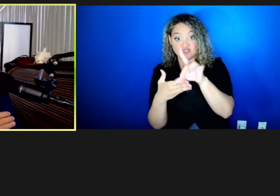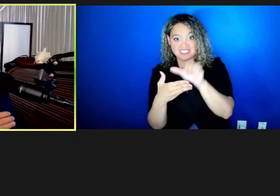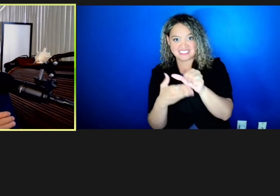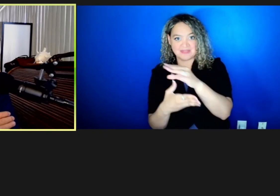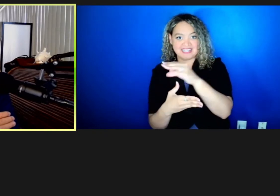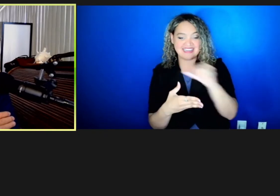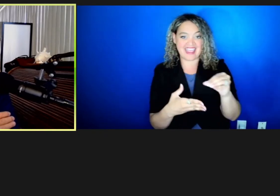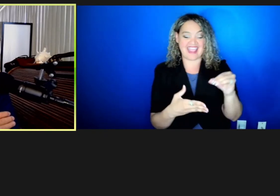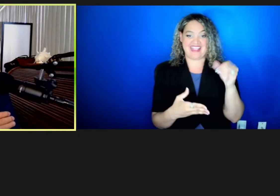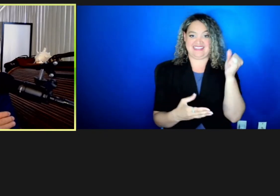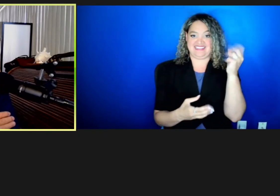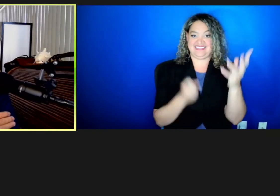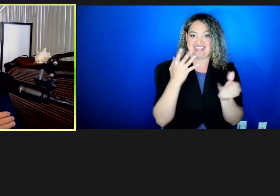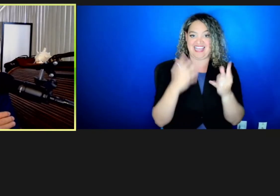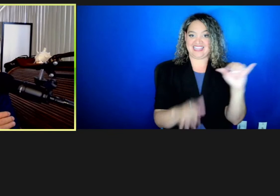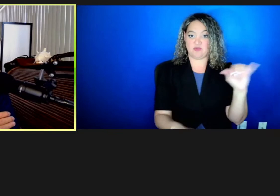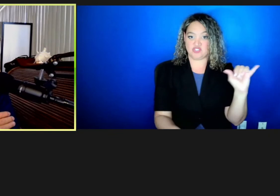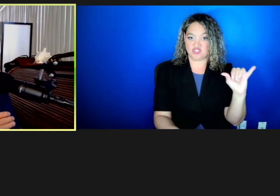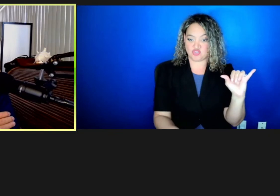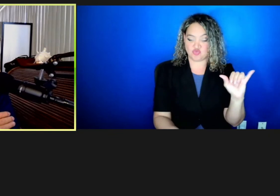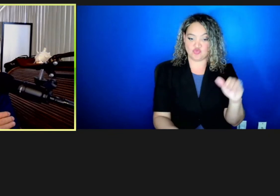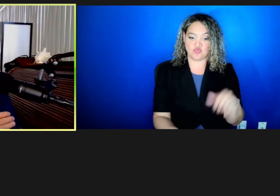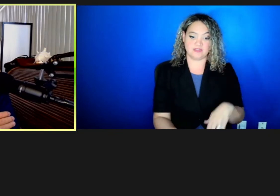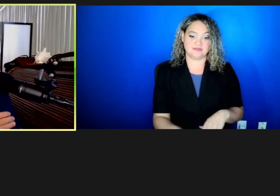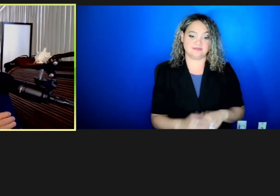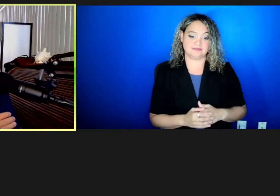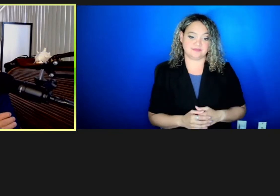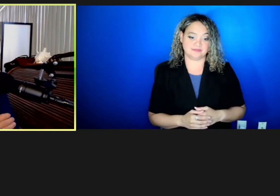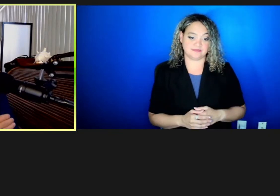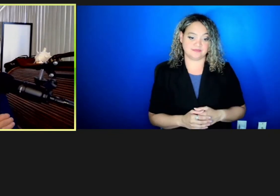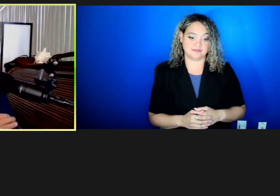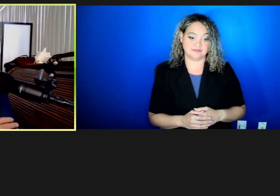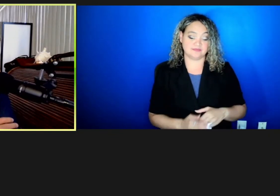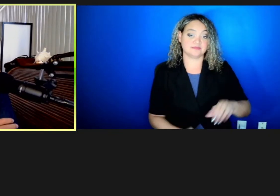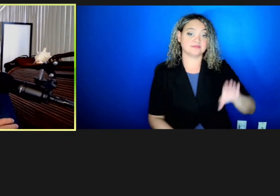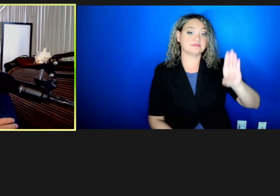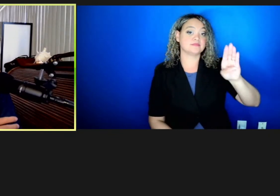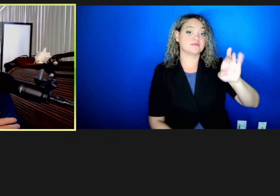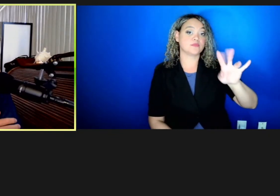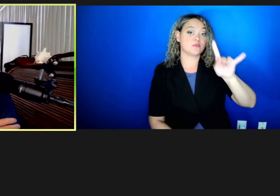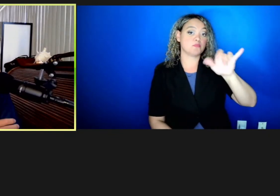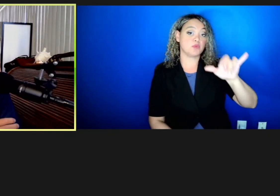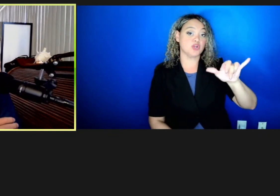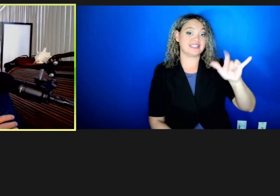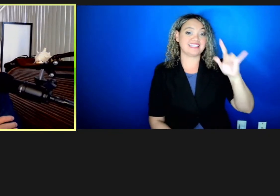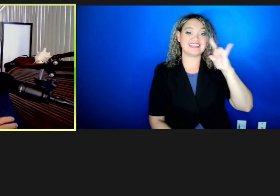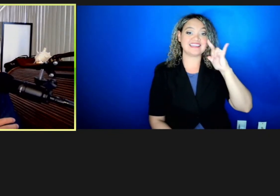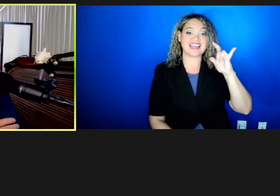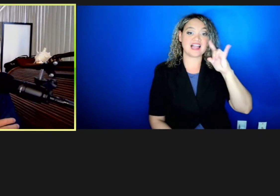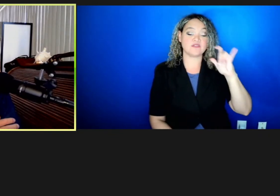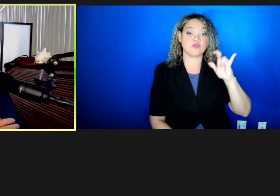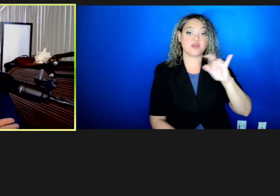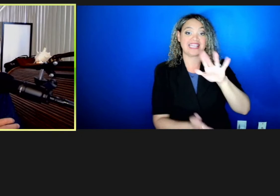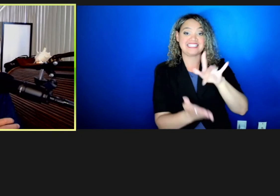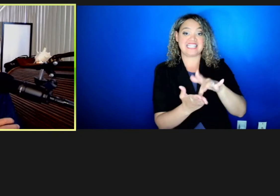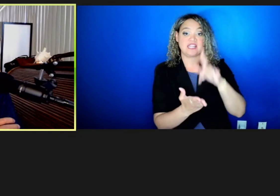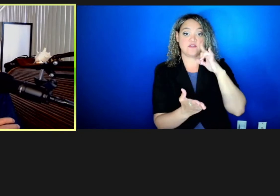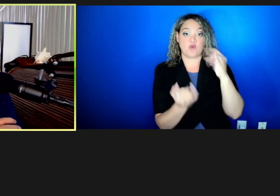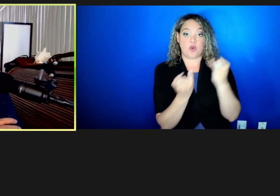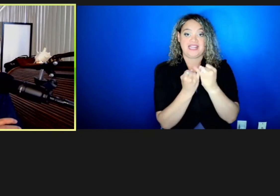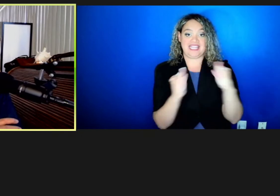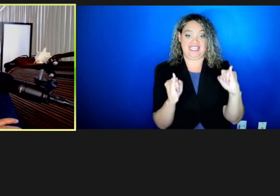language, of which fingerspelling is a part. In Berkeley, California, at the Center for Independent